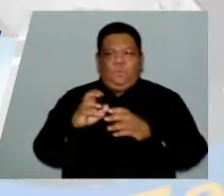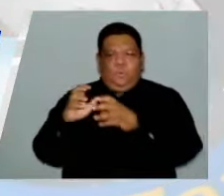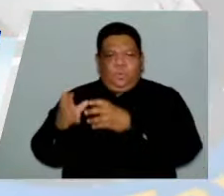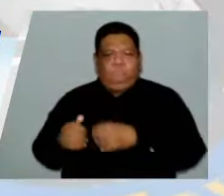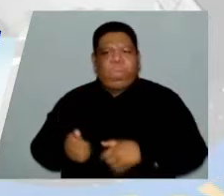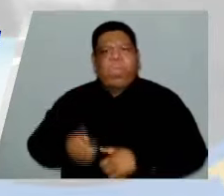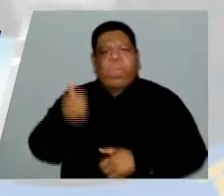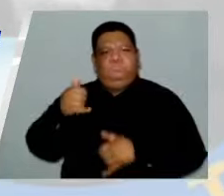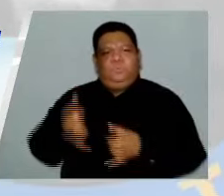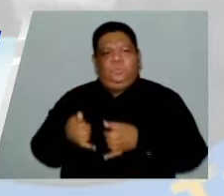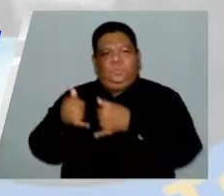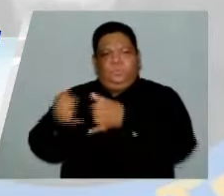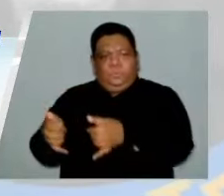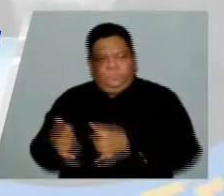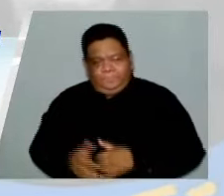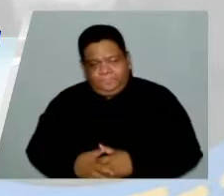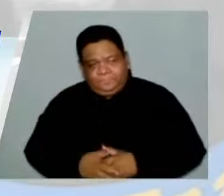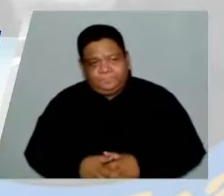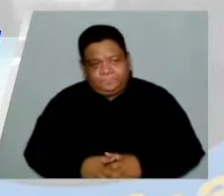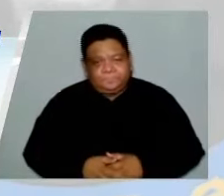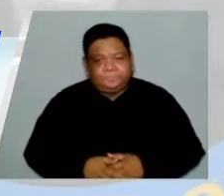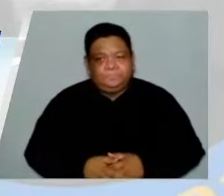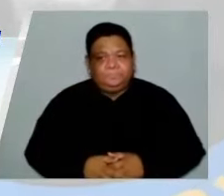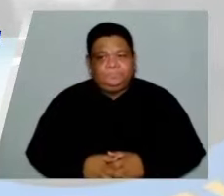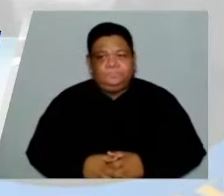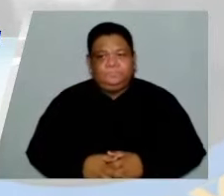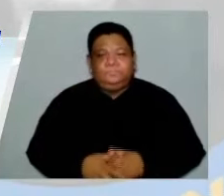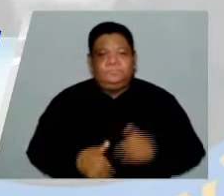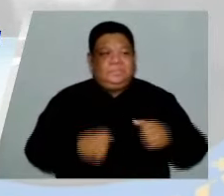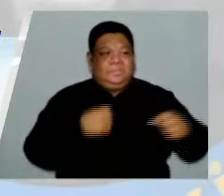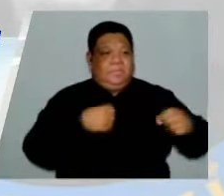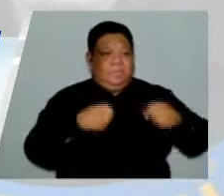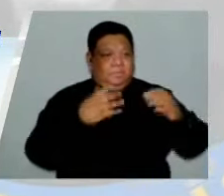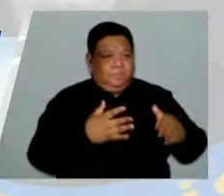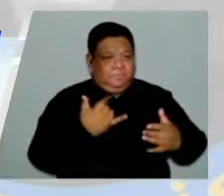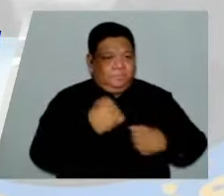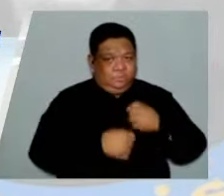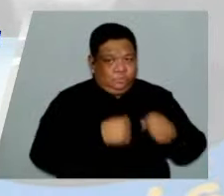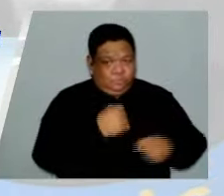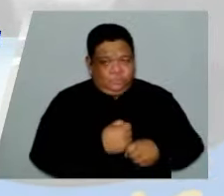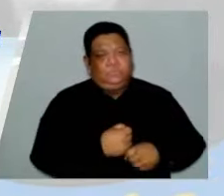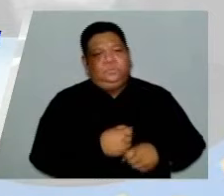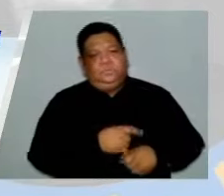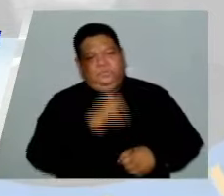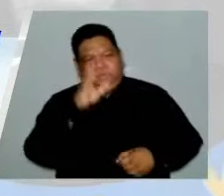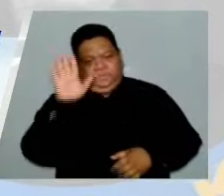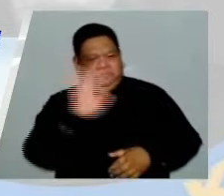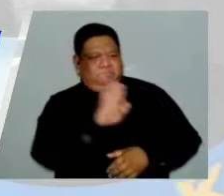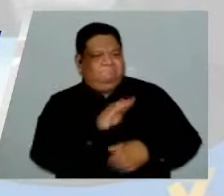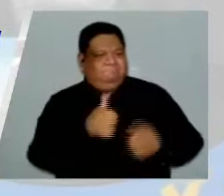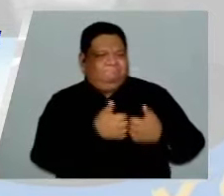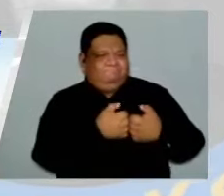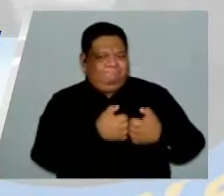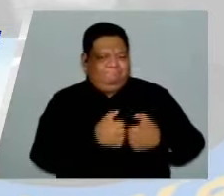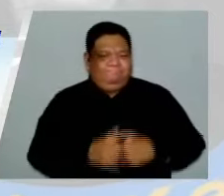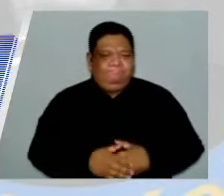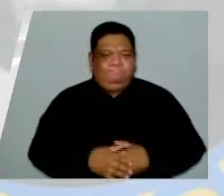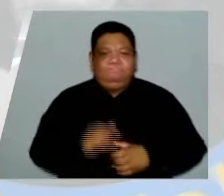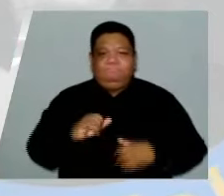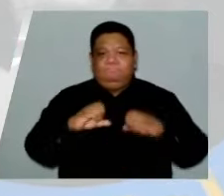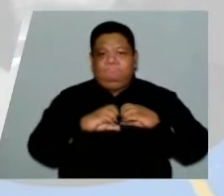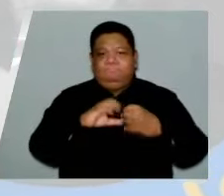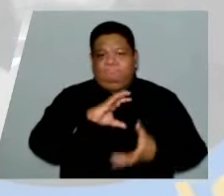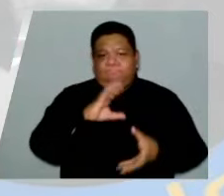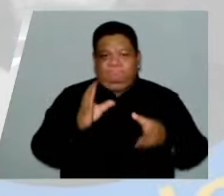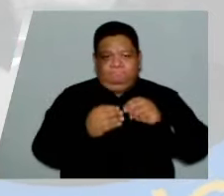the Year. Athlete of the Year naman ang kanyang boyfriend na si Travis Kelce. Para sa GMA Integrated News,